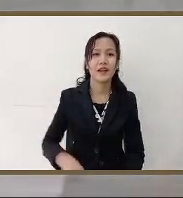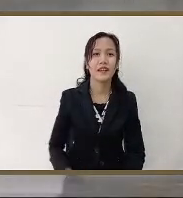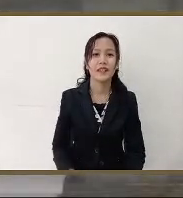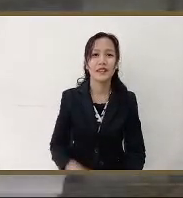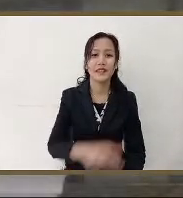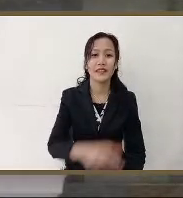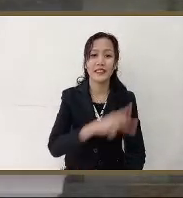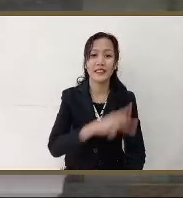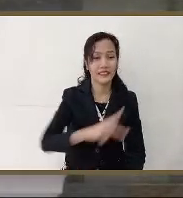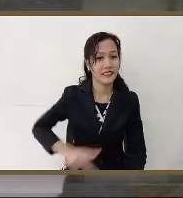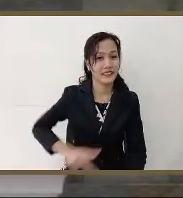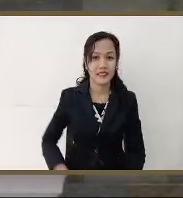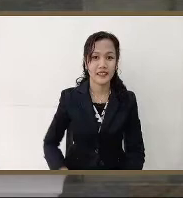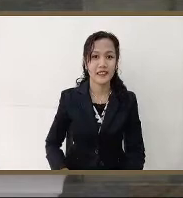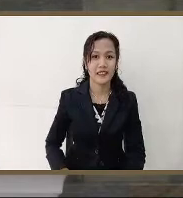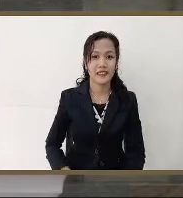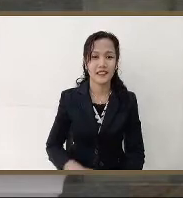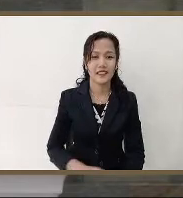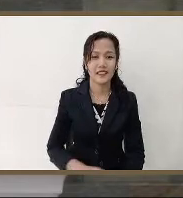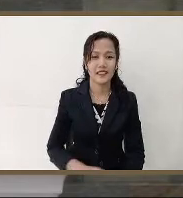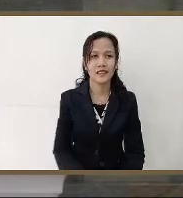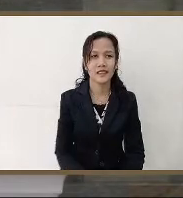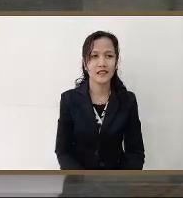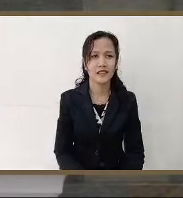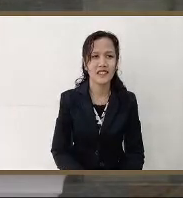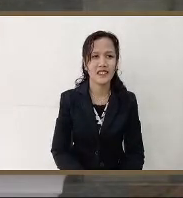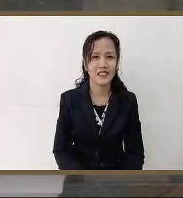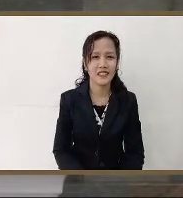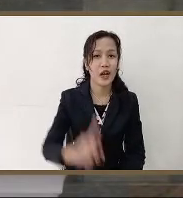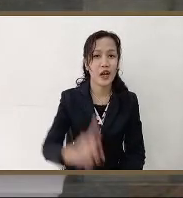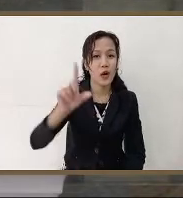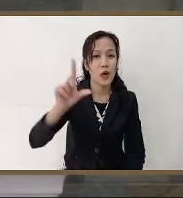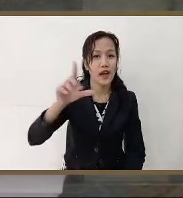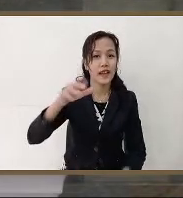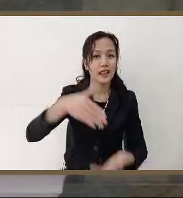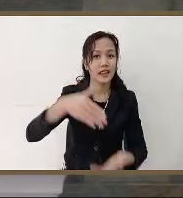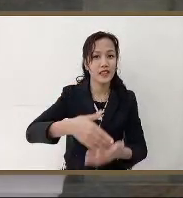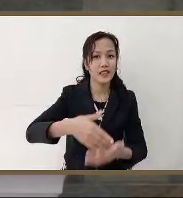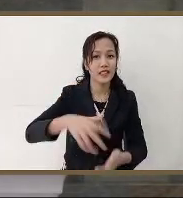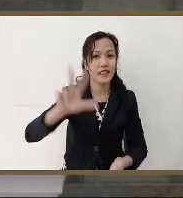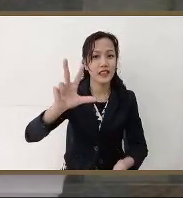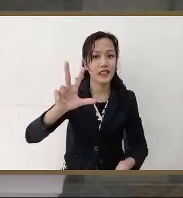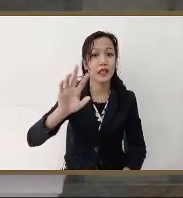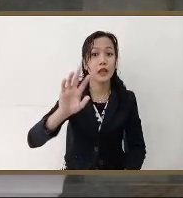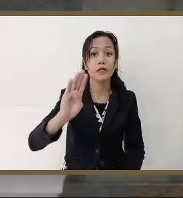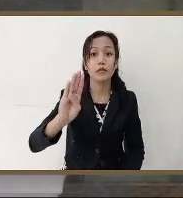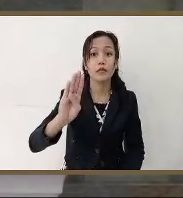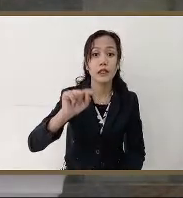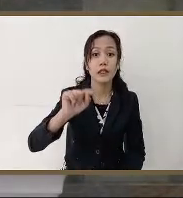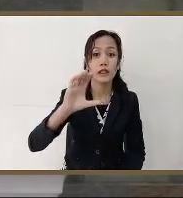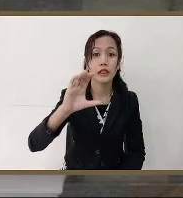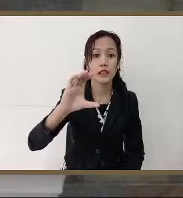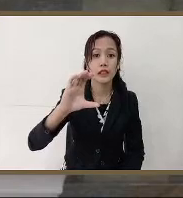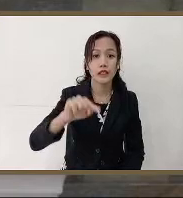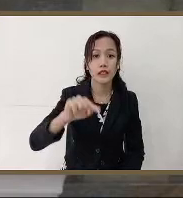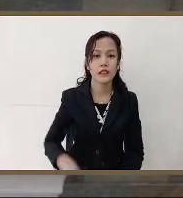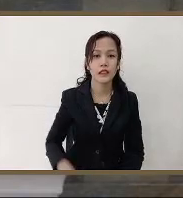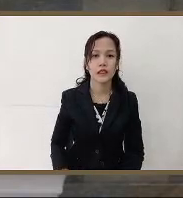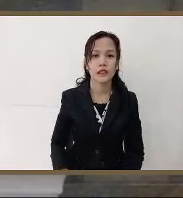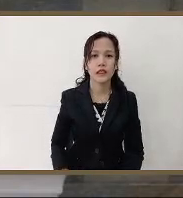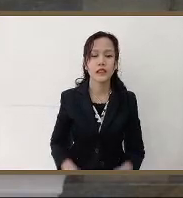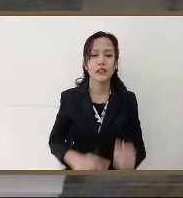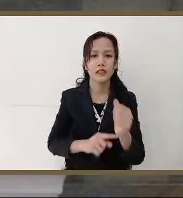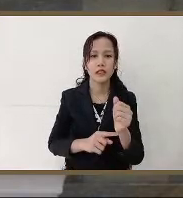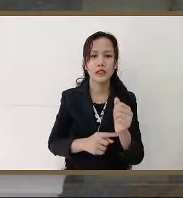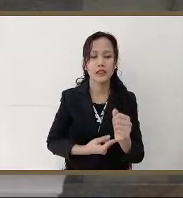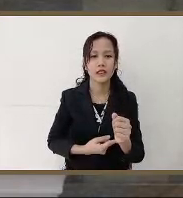during 1003 BC, yan na po yung 7 years later na kanyang paghari sa Judah at Hebron, naging hari